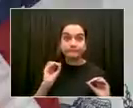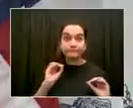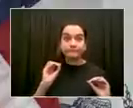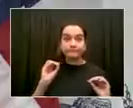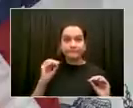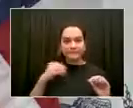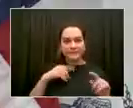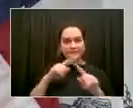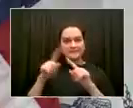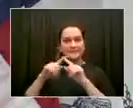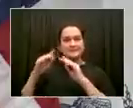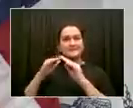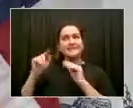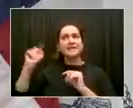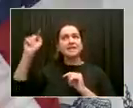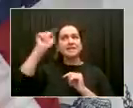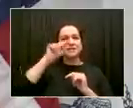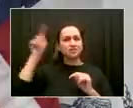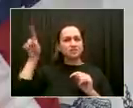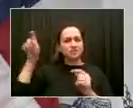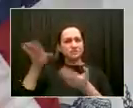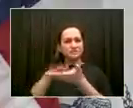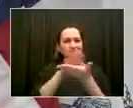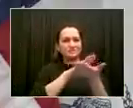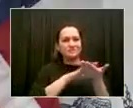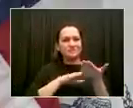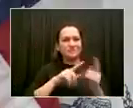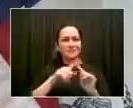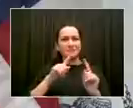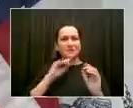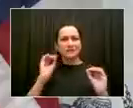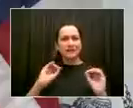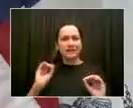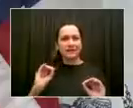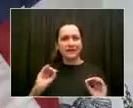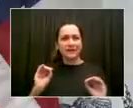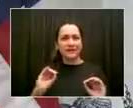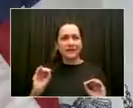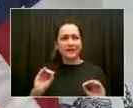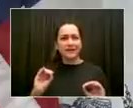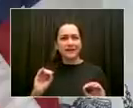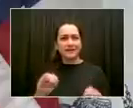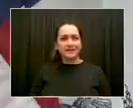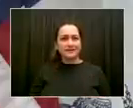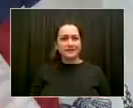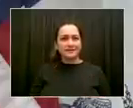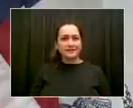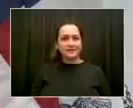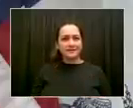them, follow their guidance. That's the kind of thing that would help us move forward. Go ahead, Michael.